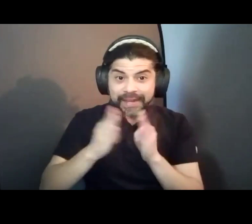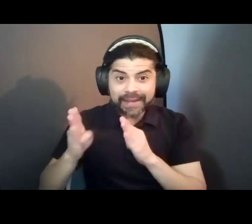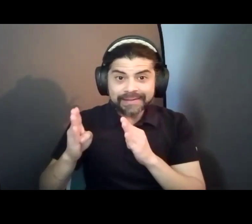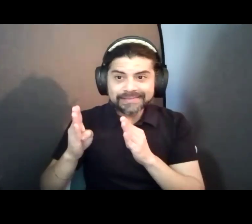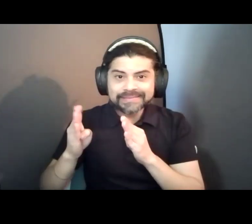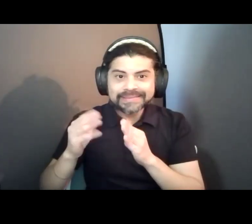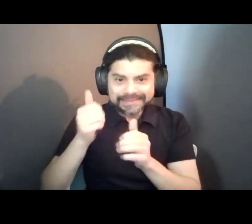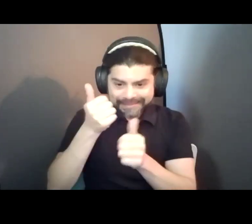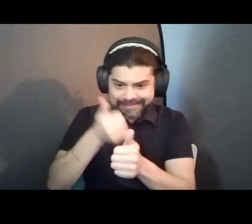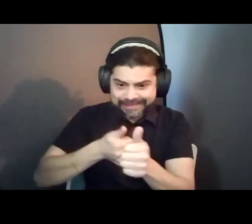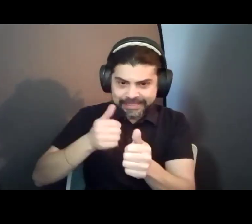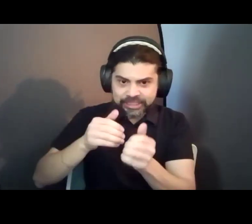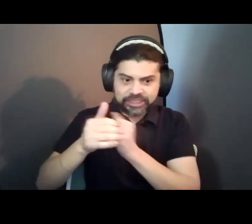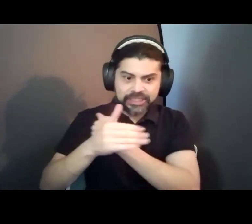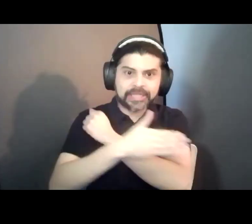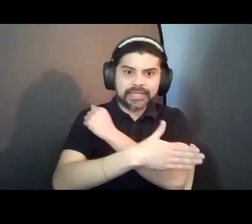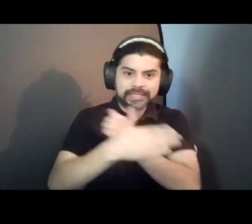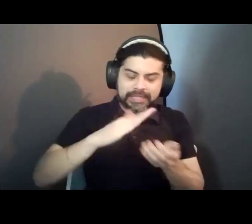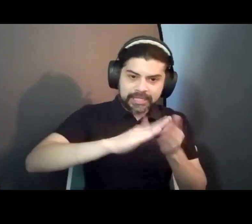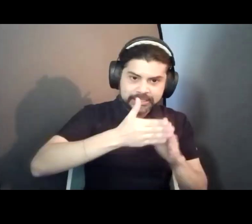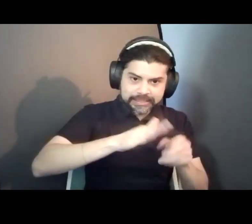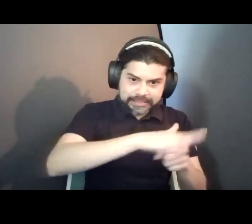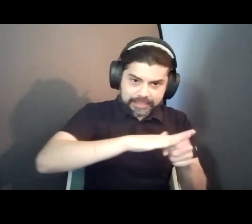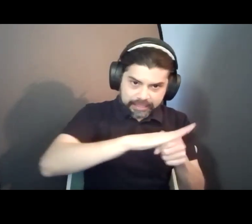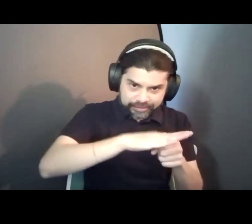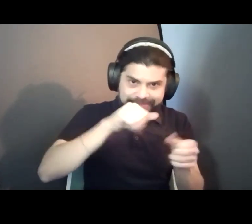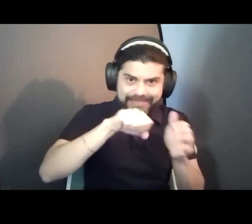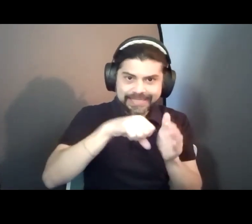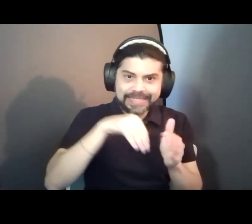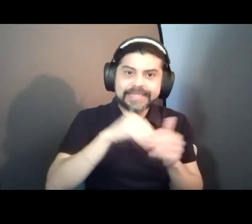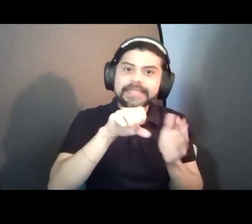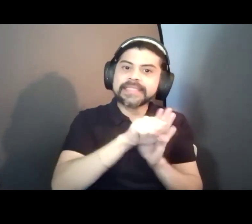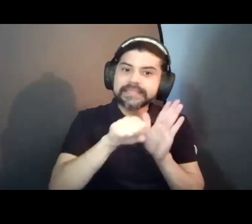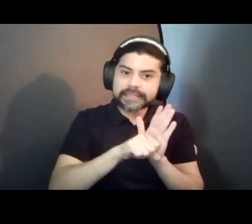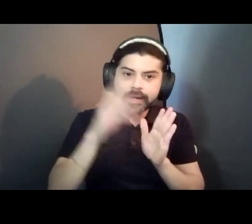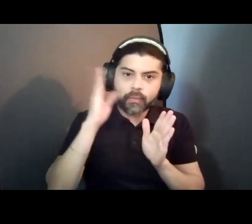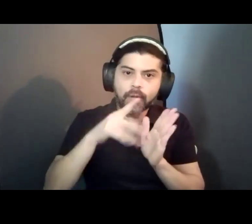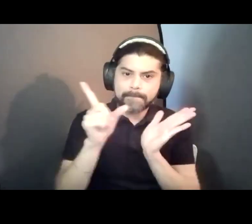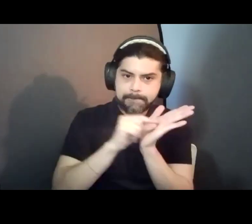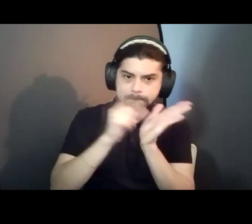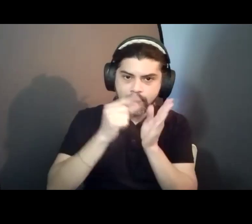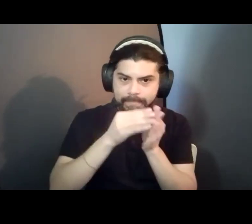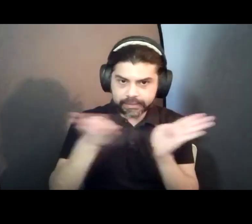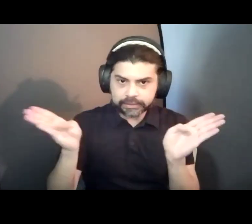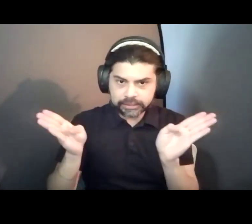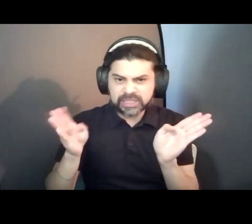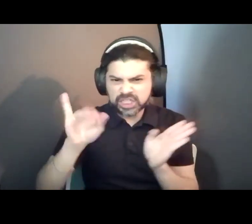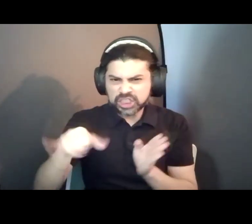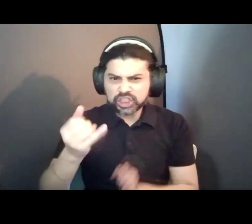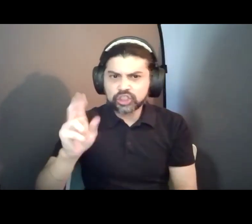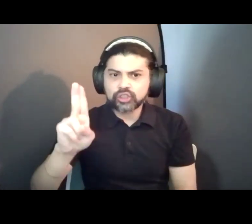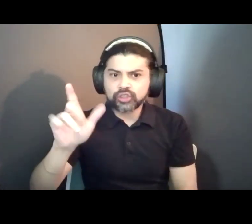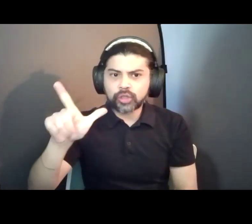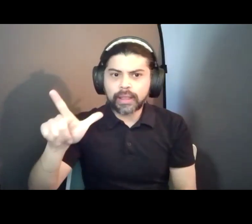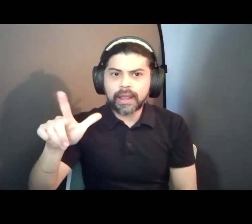publishing, if you will, completing July 1. And again, want to ensure that you are all both having those opportunities